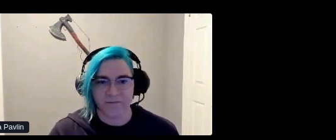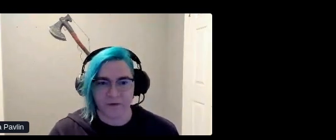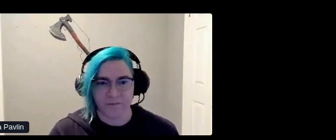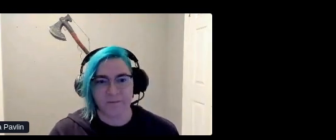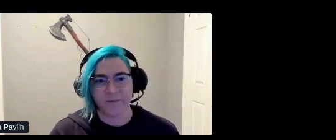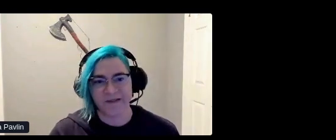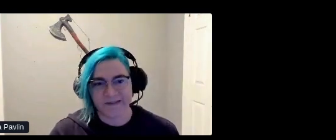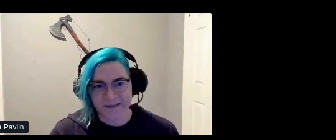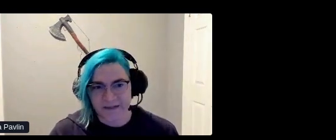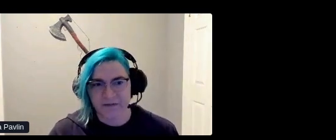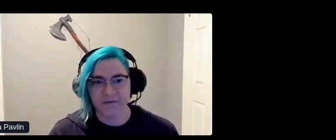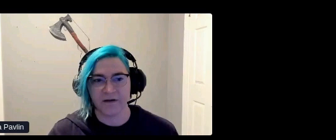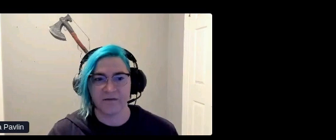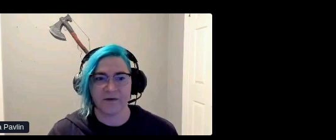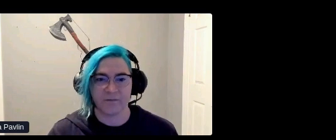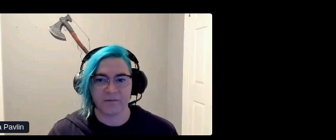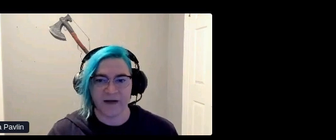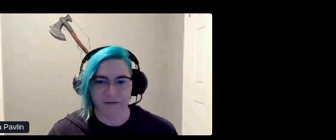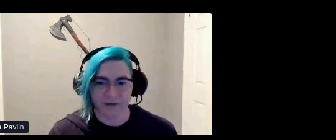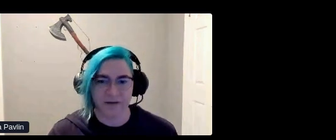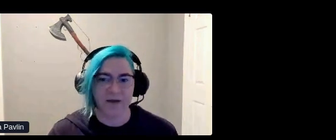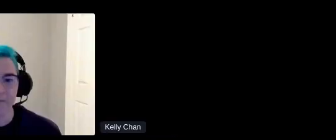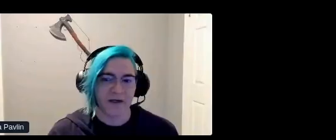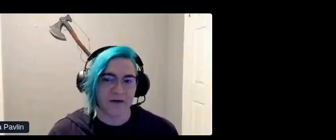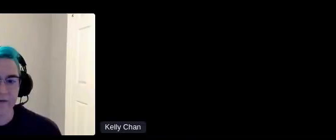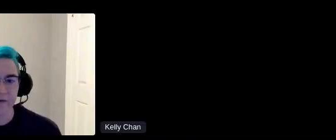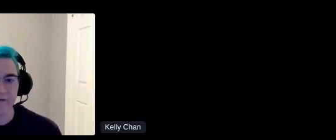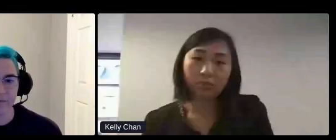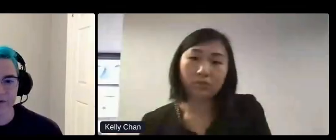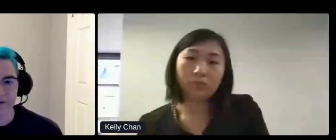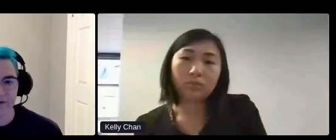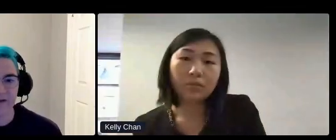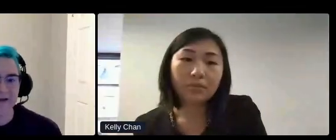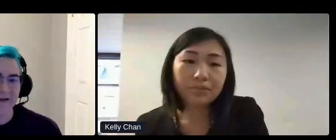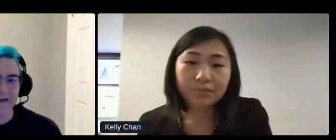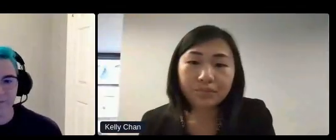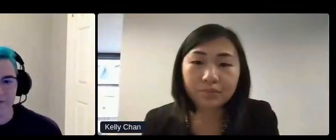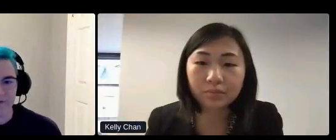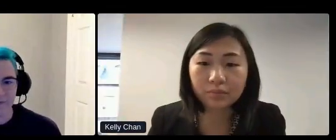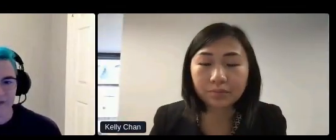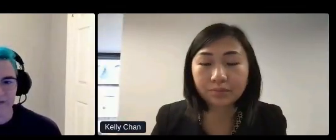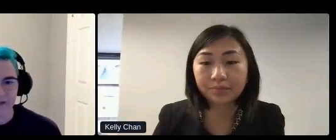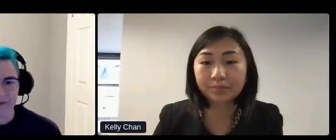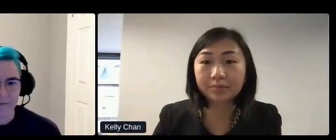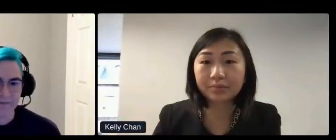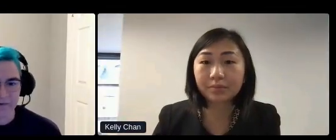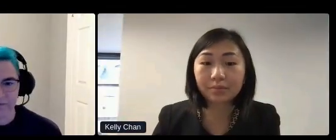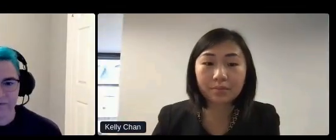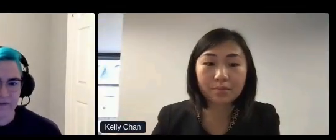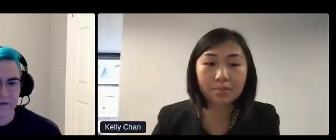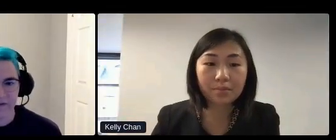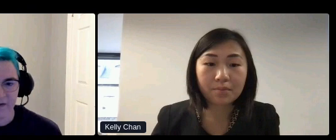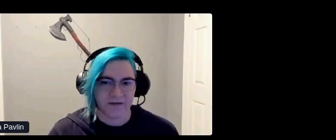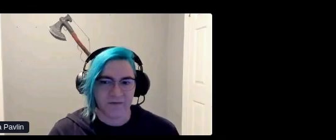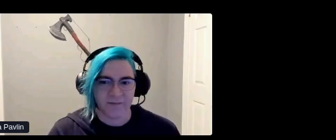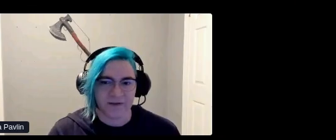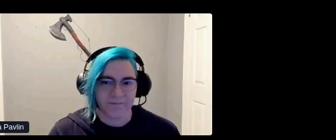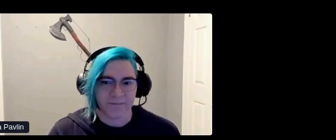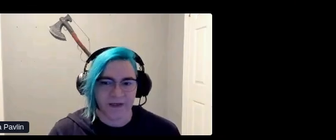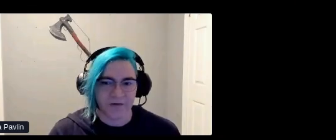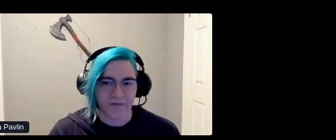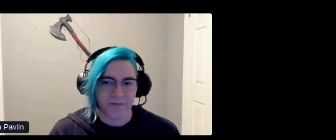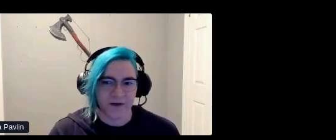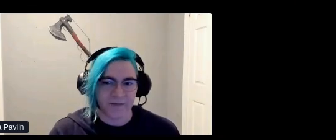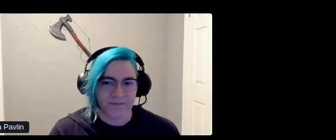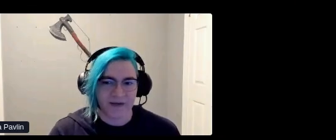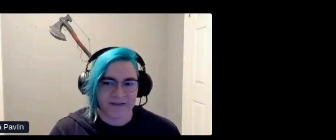on God of War PC, God of War Ragnarök, but I also have worked on keyboards, mice, laptops, phones, you name it.